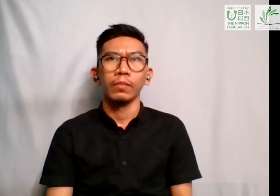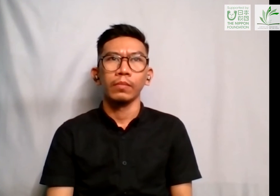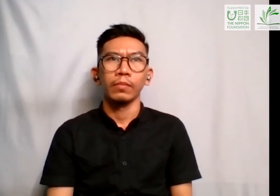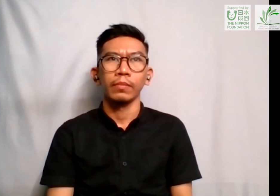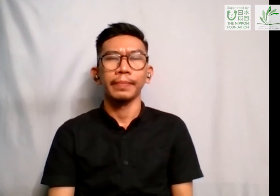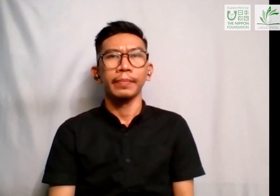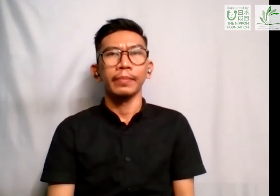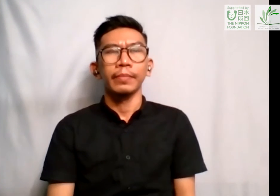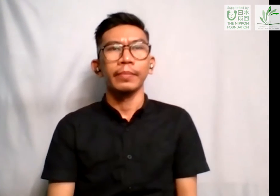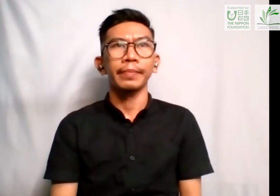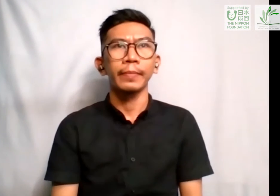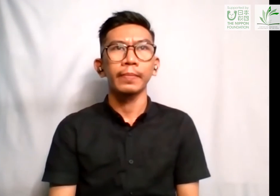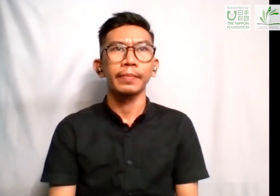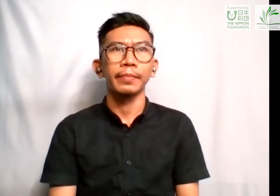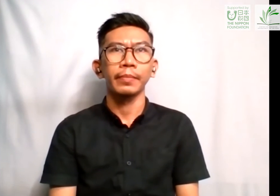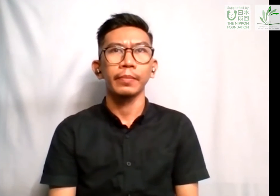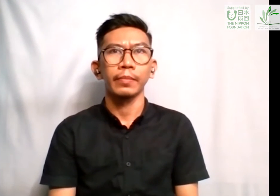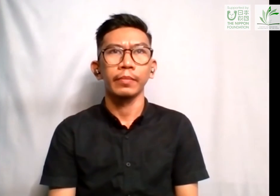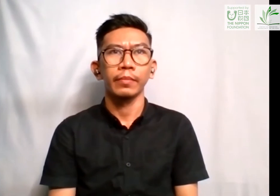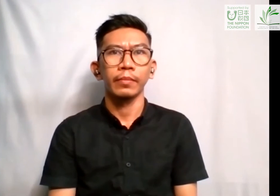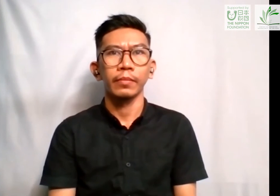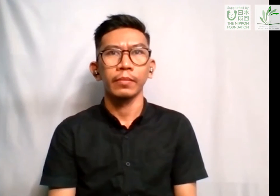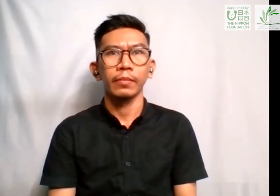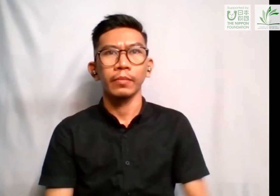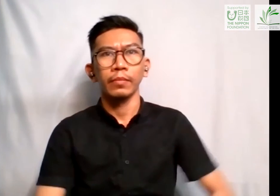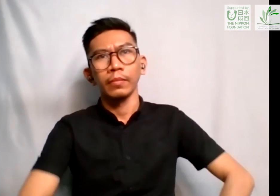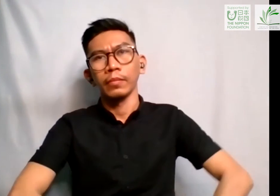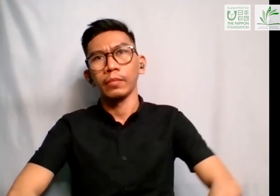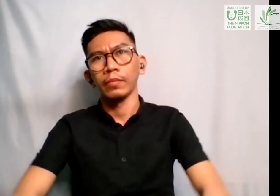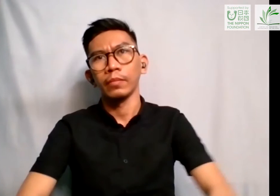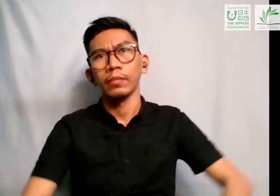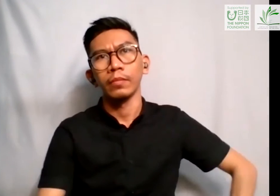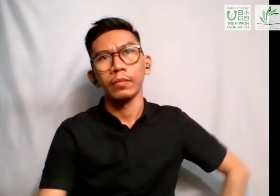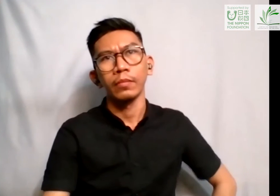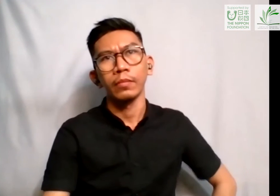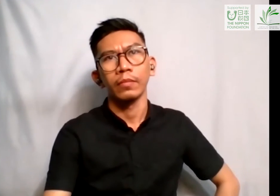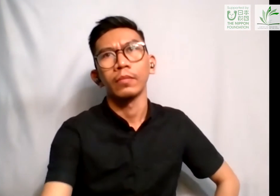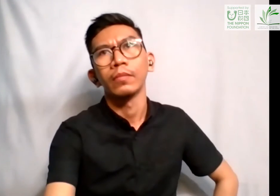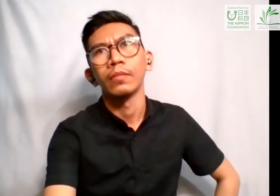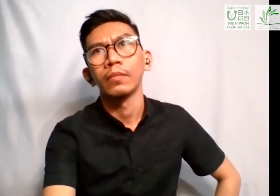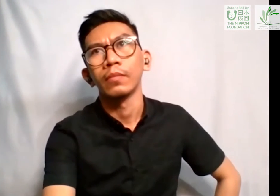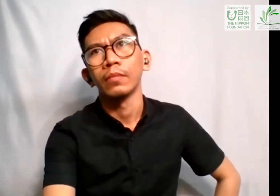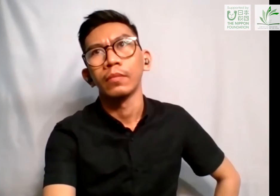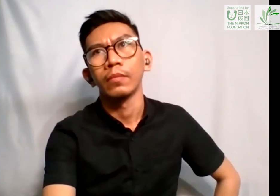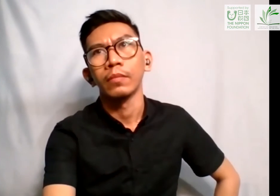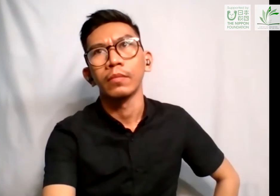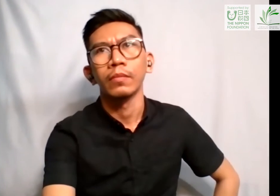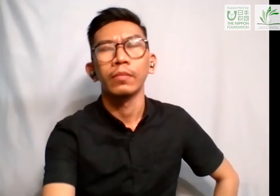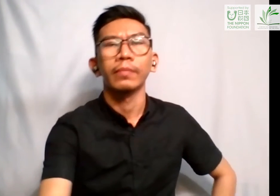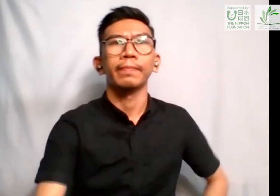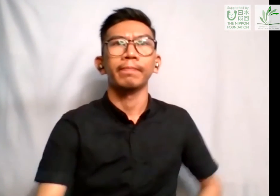the noun scissors and to cut. Yeah. So I think